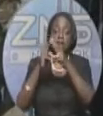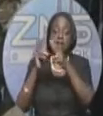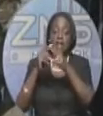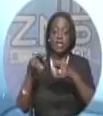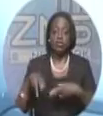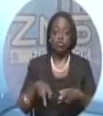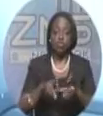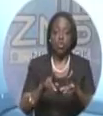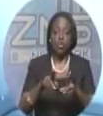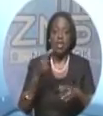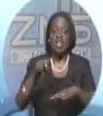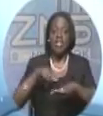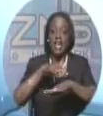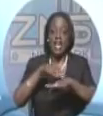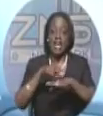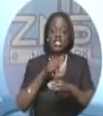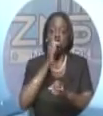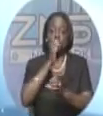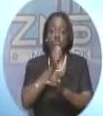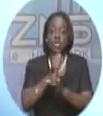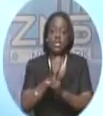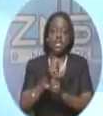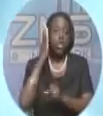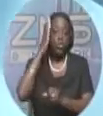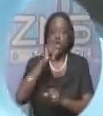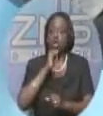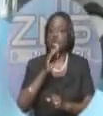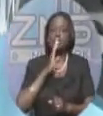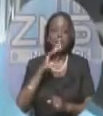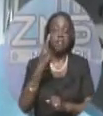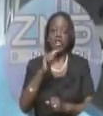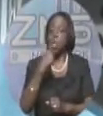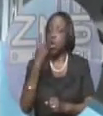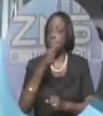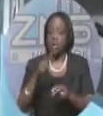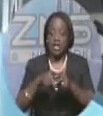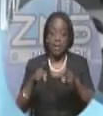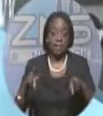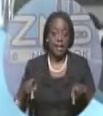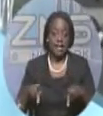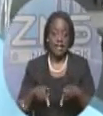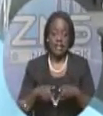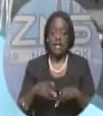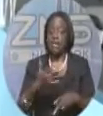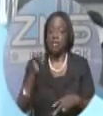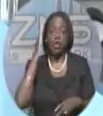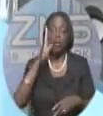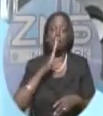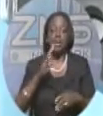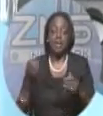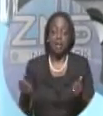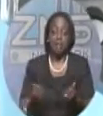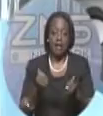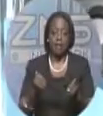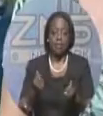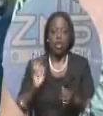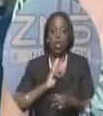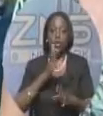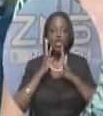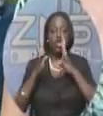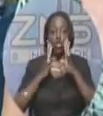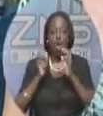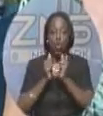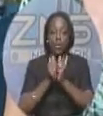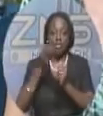noted that the National Trust won't be the only place these charging ports will be available. Had a discussion with Mr. Eric Carey, who also